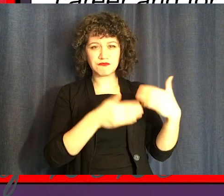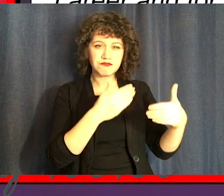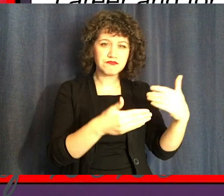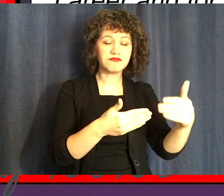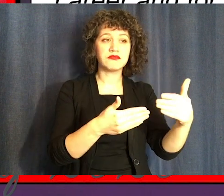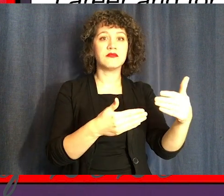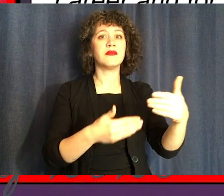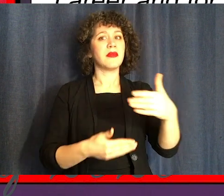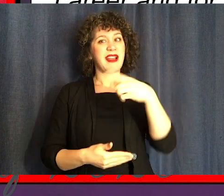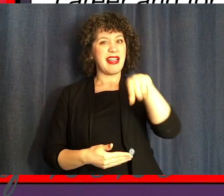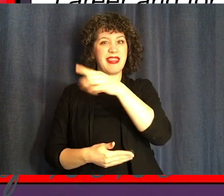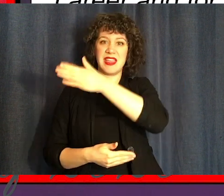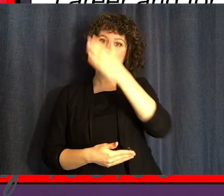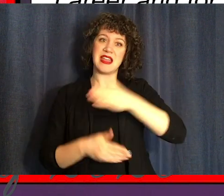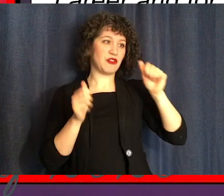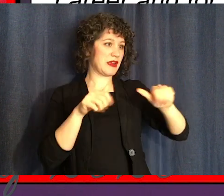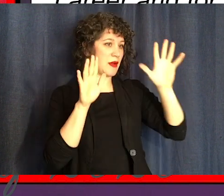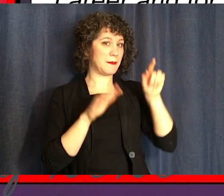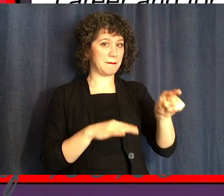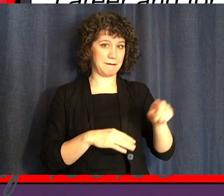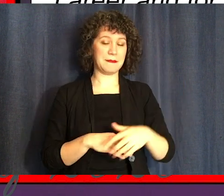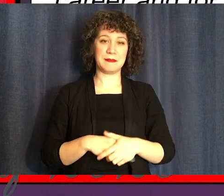and for never once giving up on him.